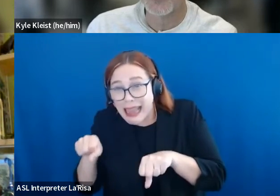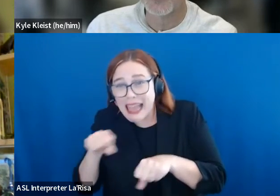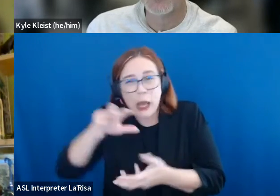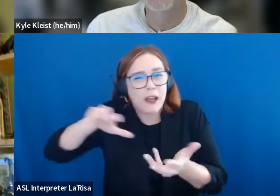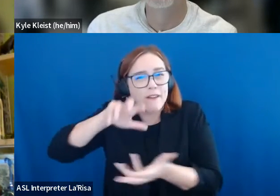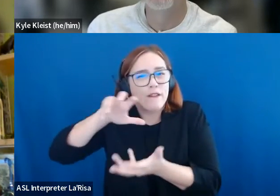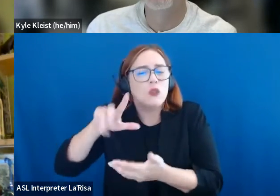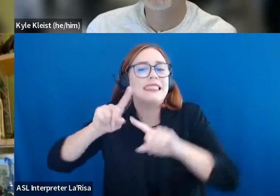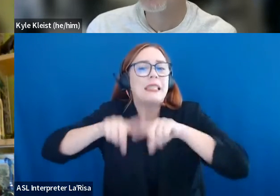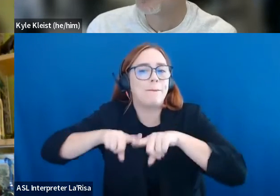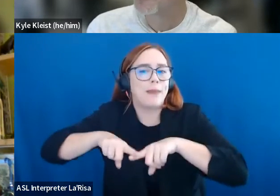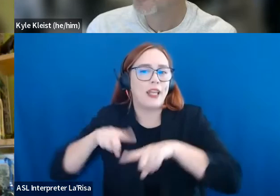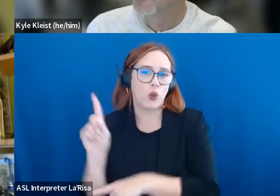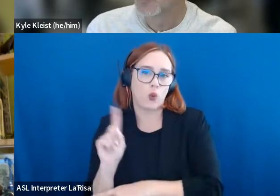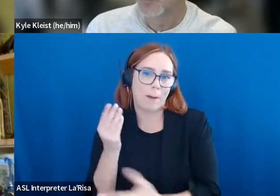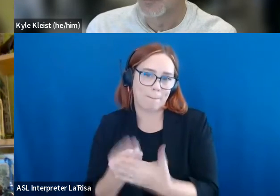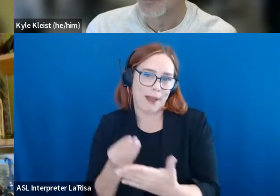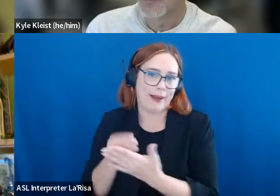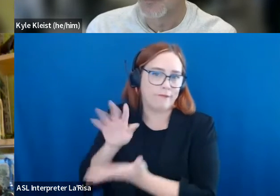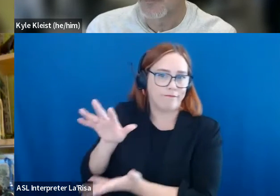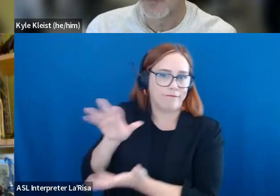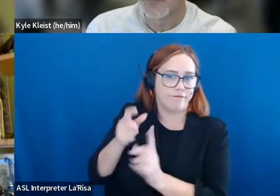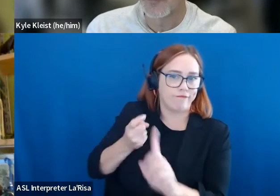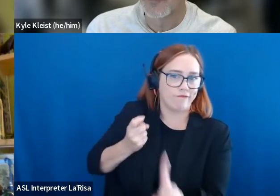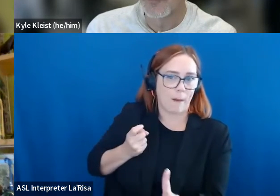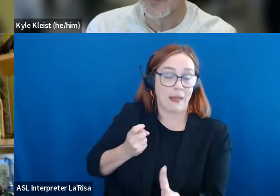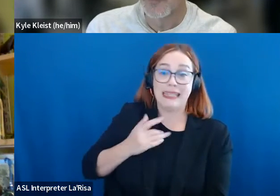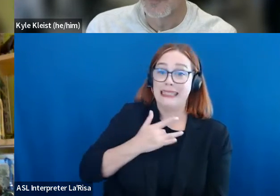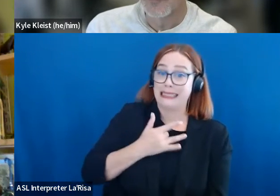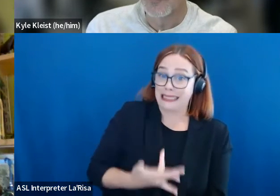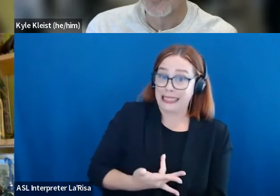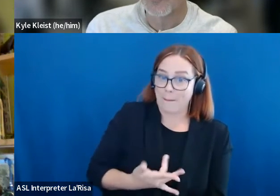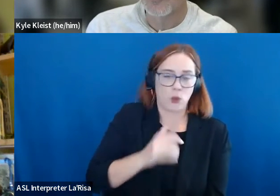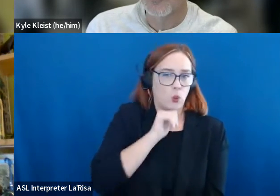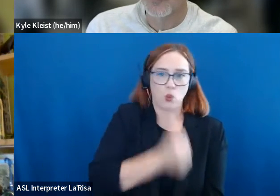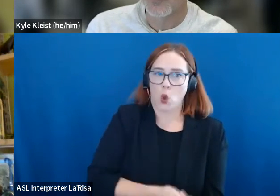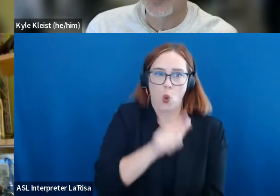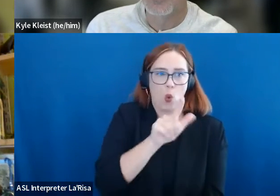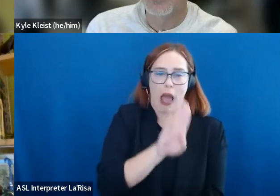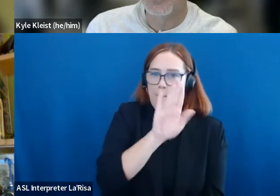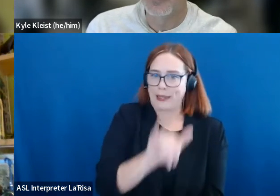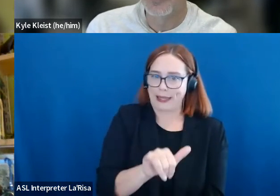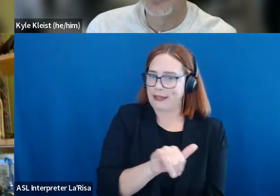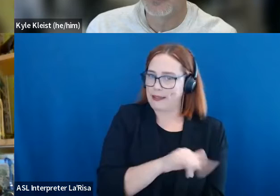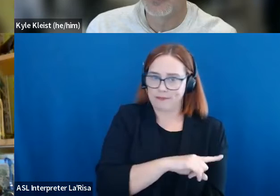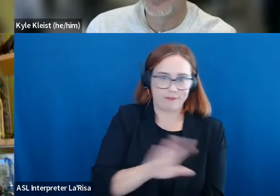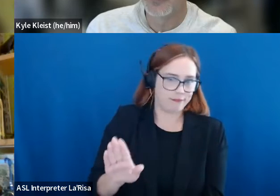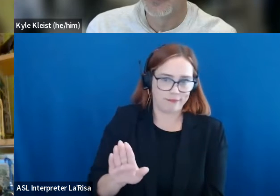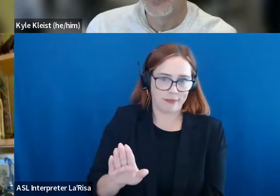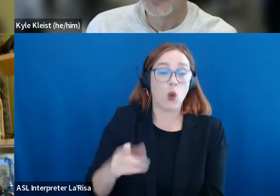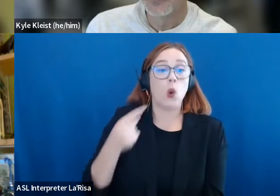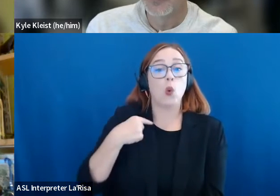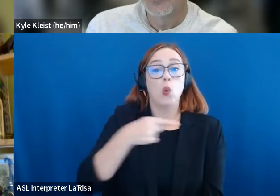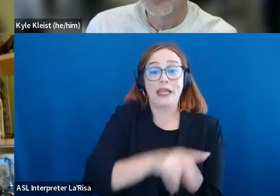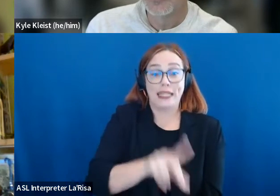from, but typically we don't lobby. We do educate legislators, and whether it's